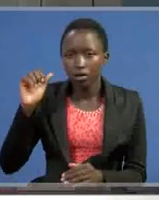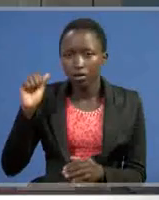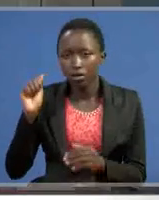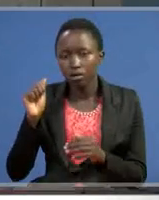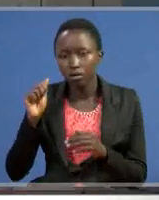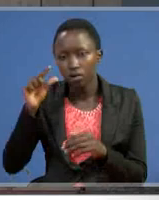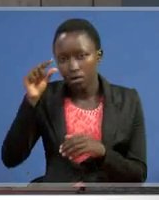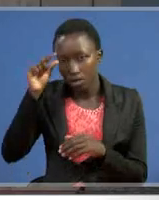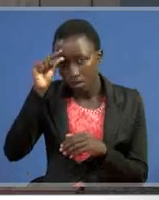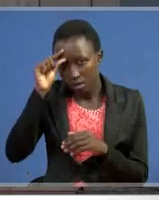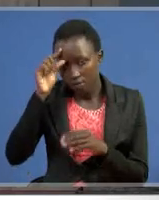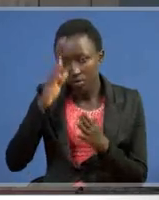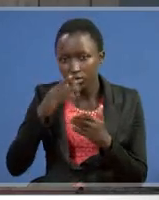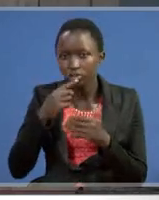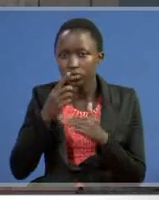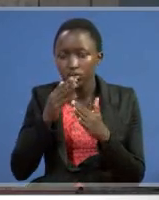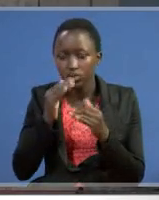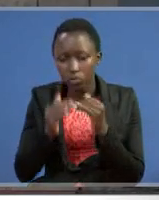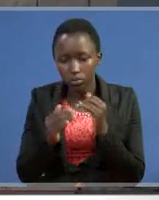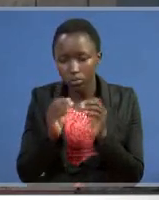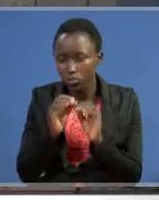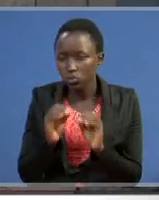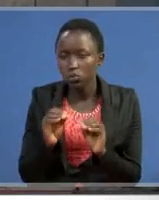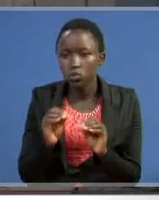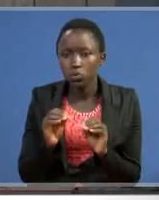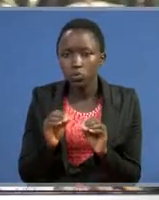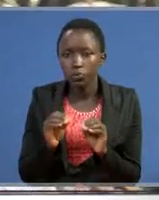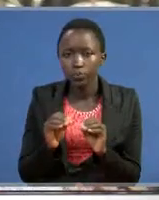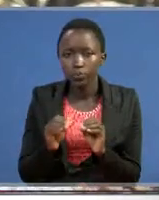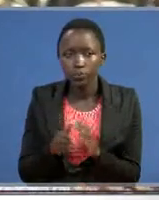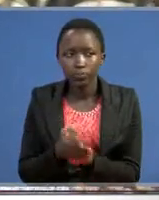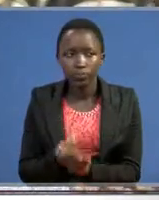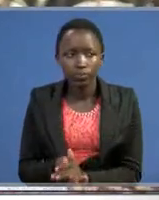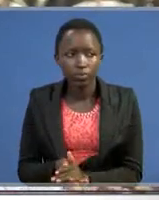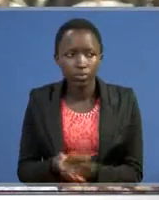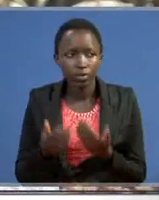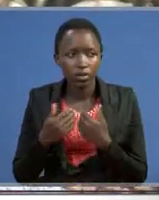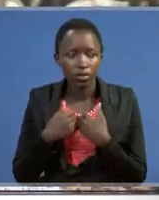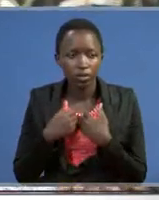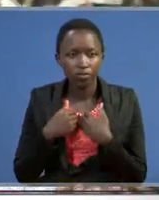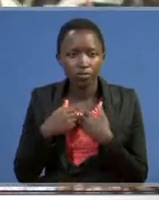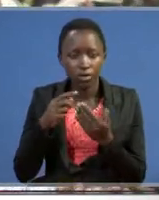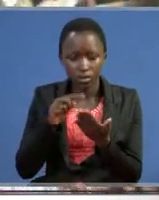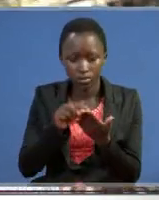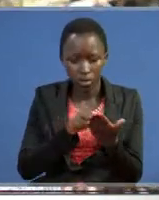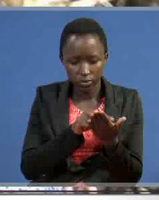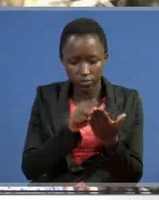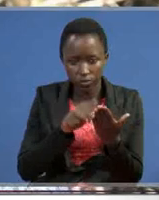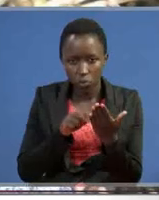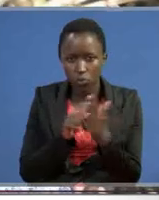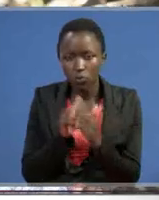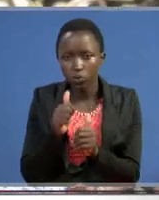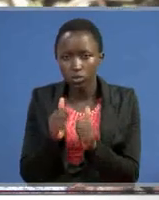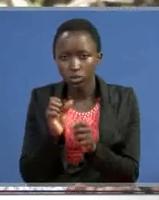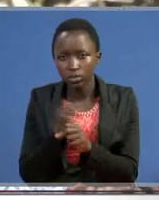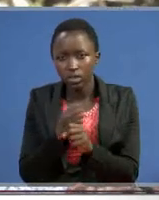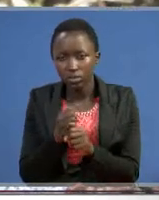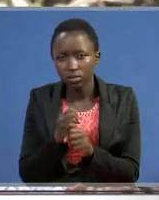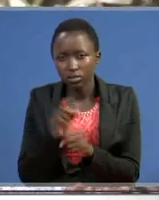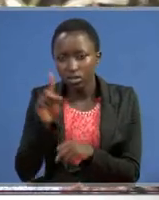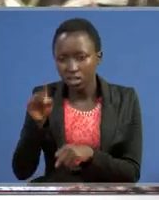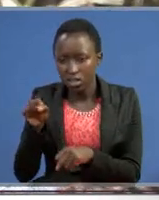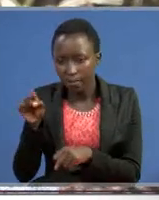coriander sangha since he is not stopping attack they even have smartphones which make them